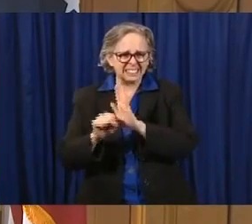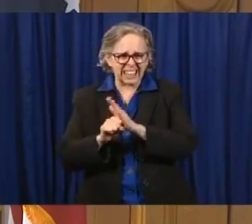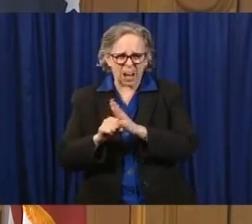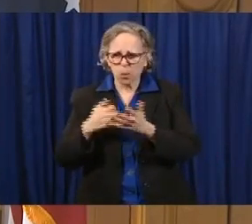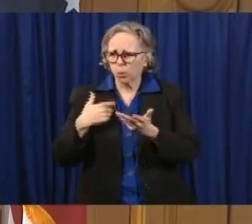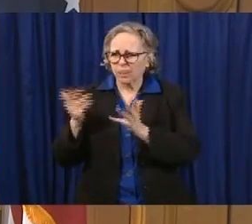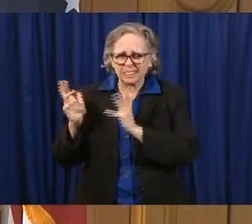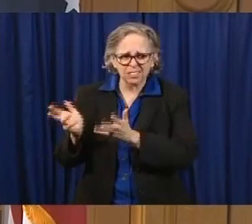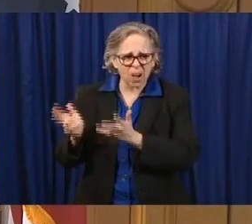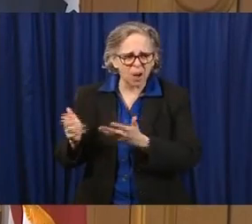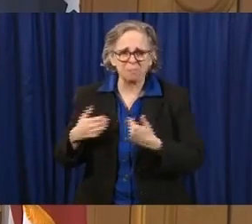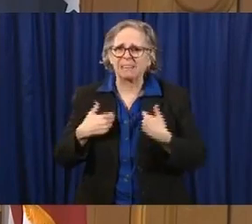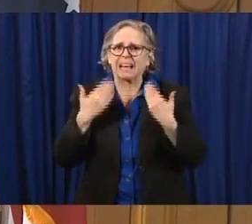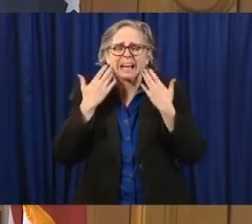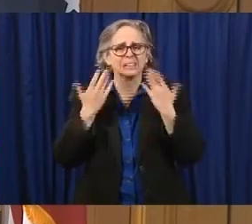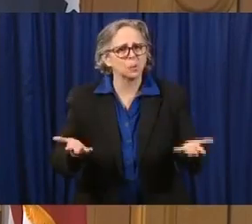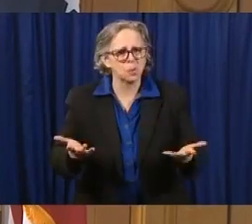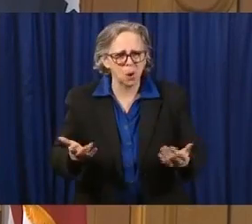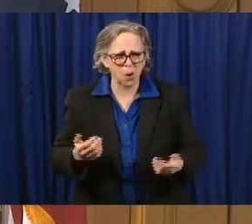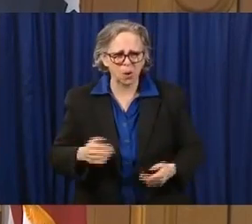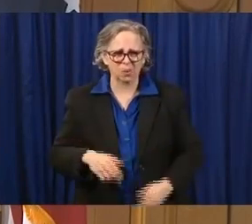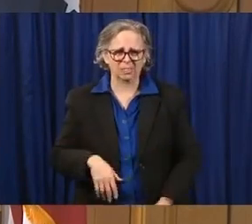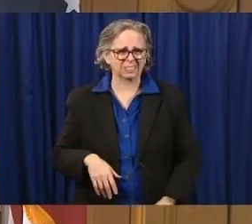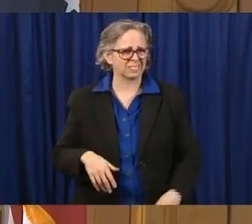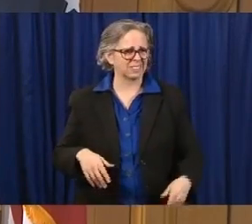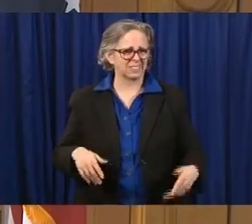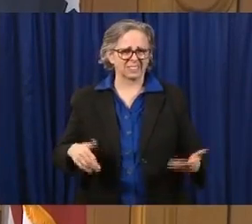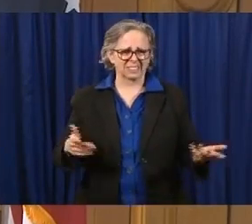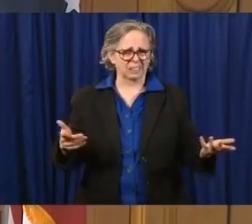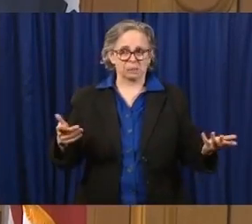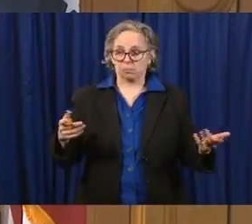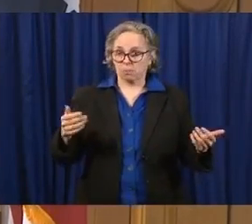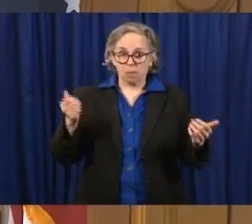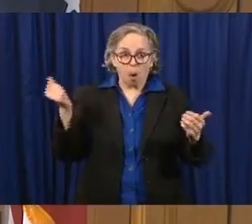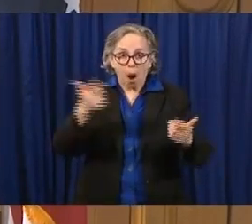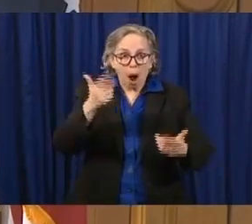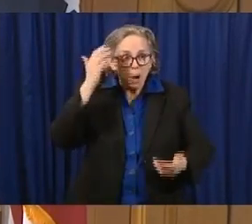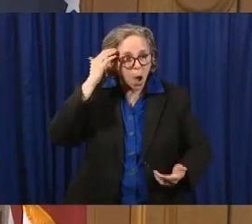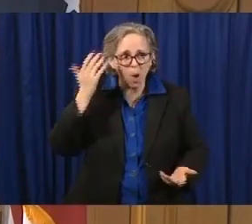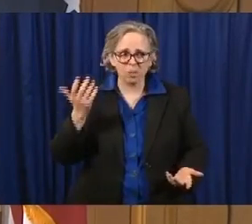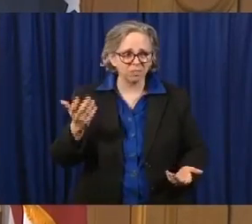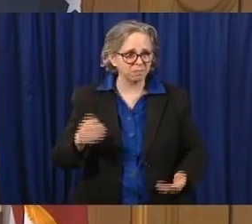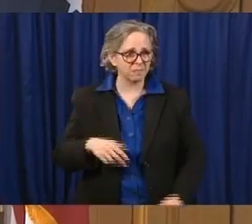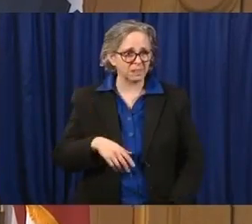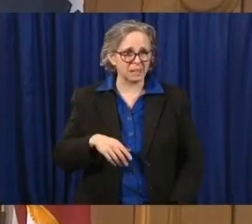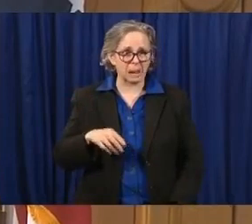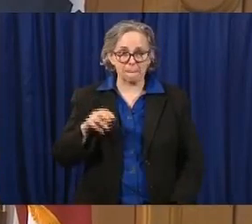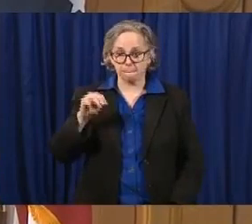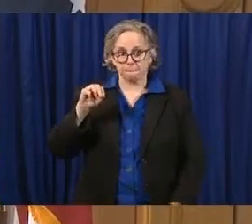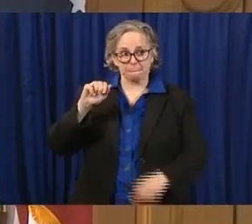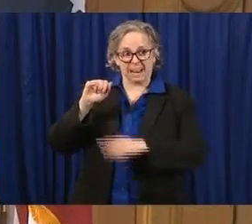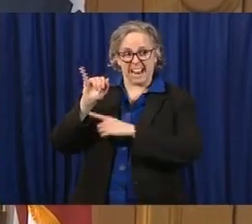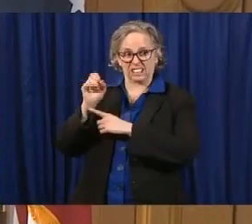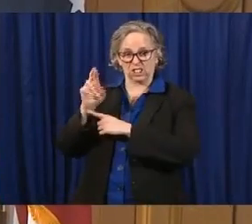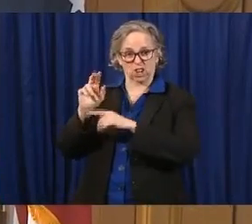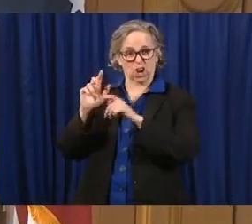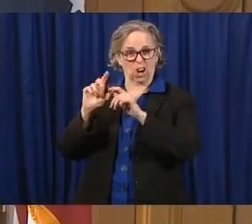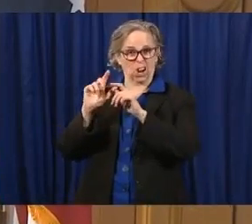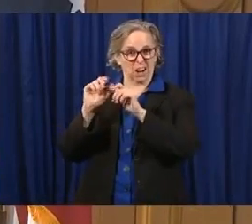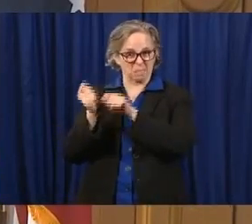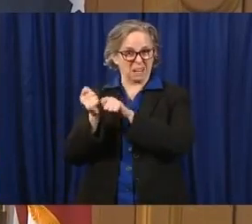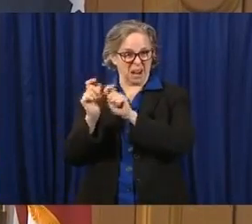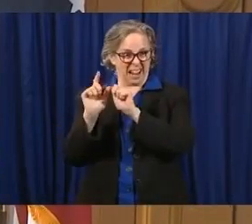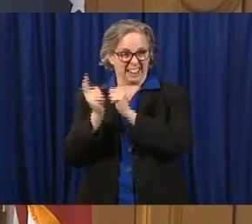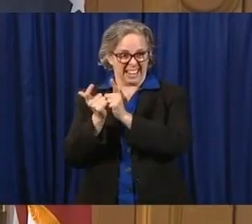don't know. I don't think anybody knows. I think baseball is going to, Major League Baseball is making